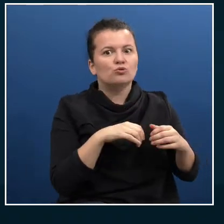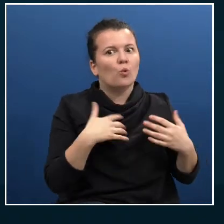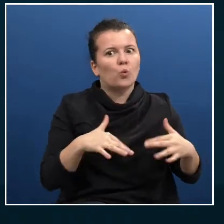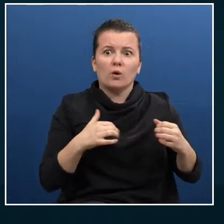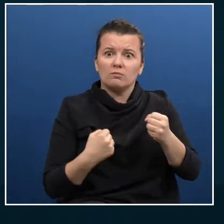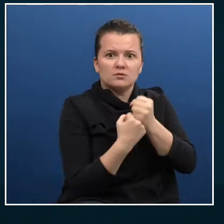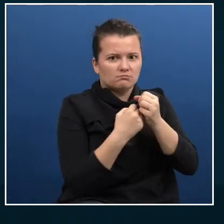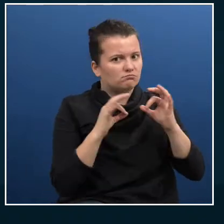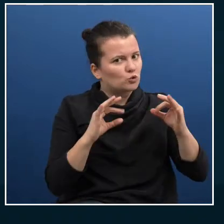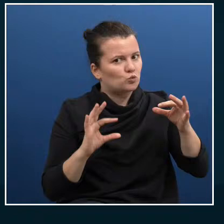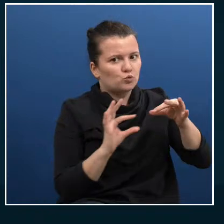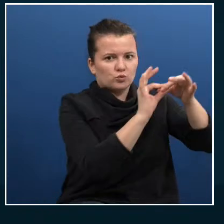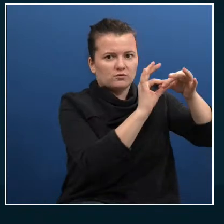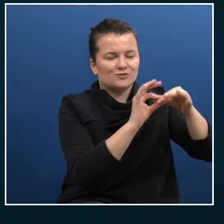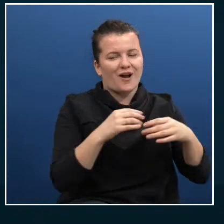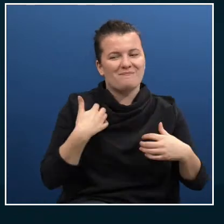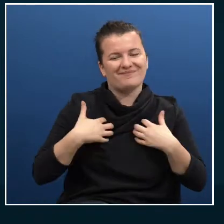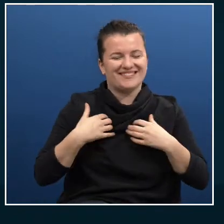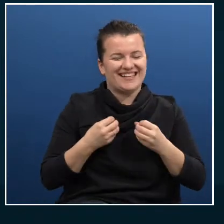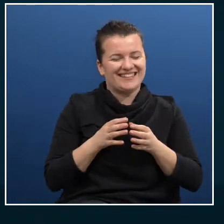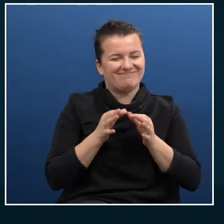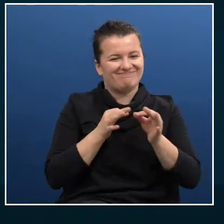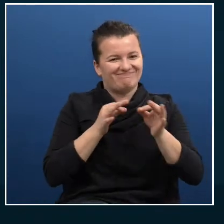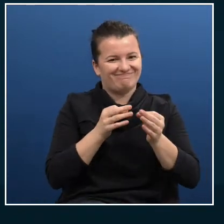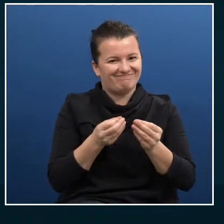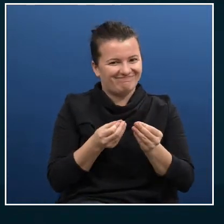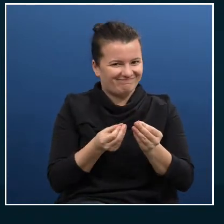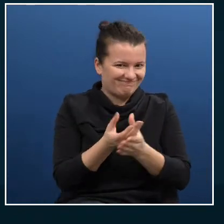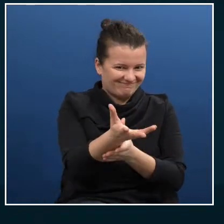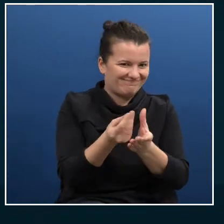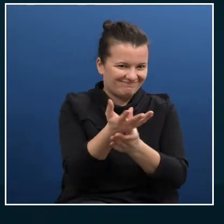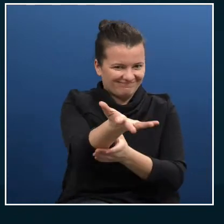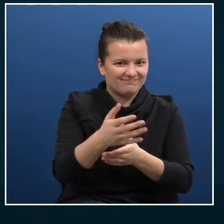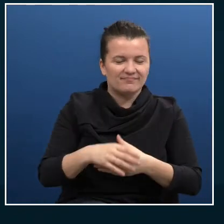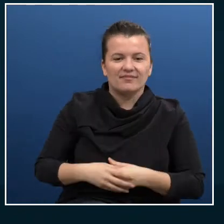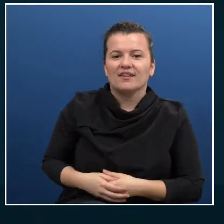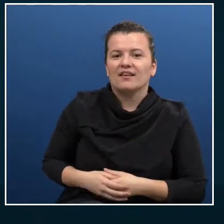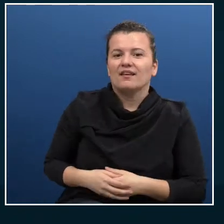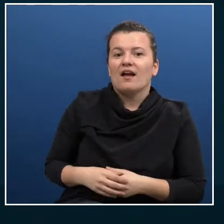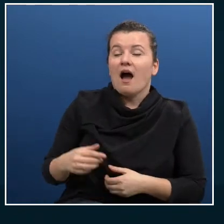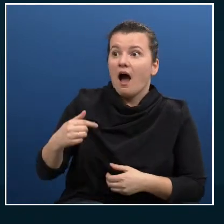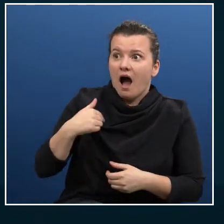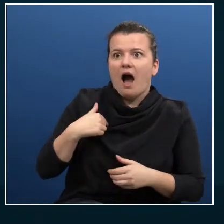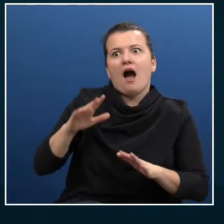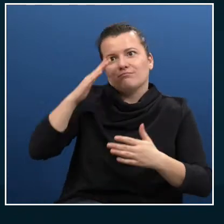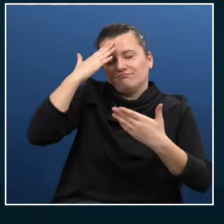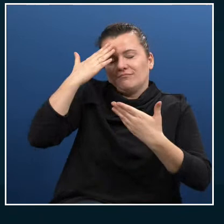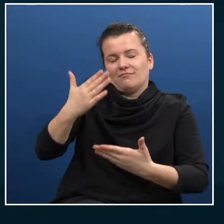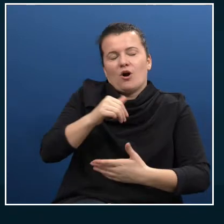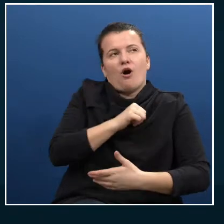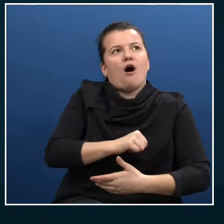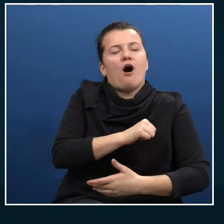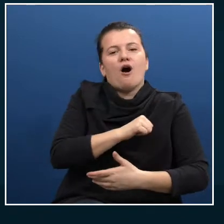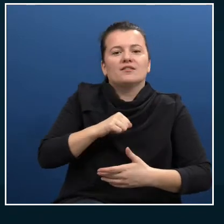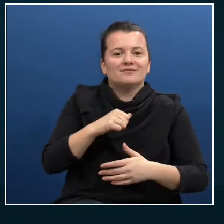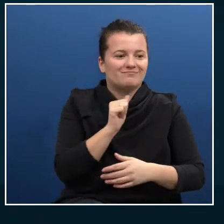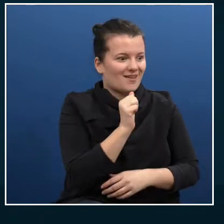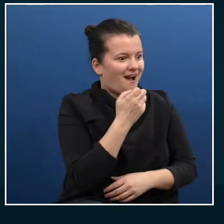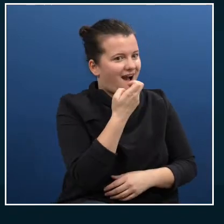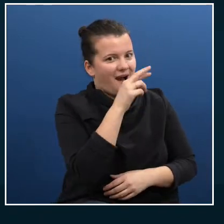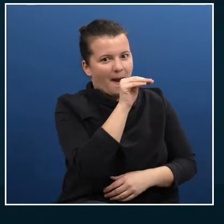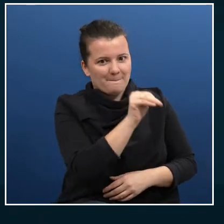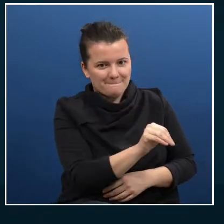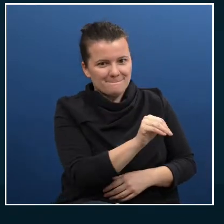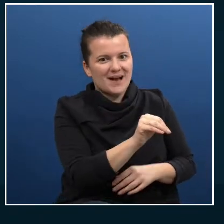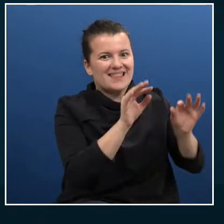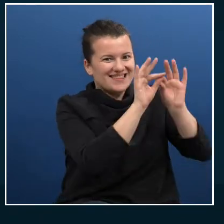Esther? Well, I have to admit that I just panicked with my ARM templates not performing